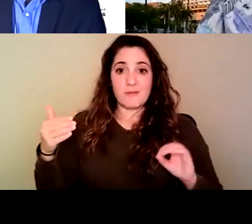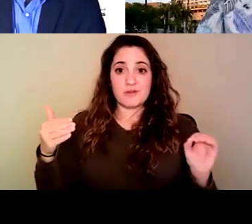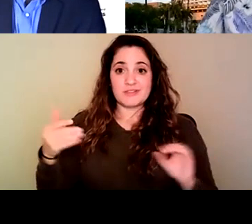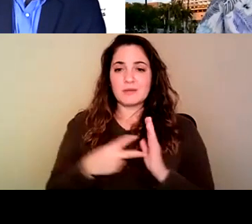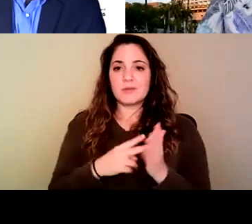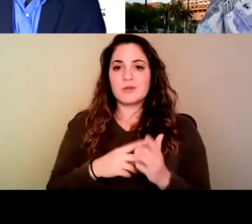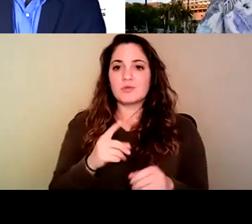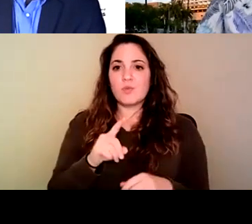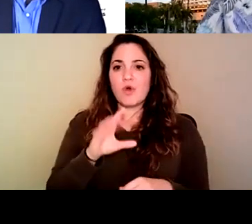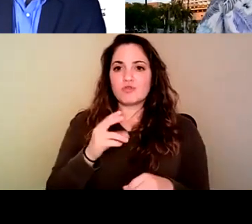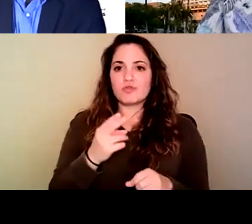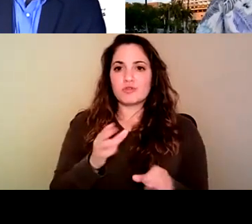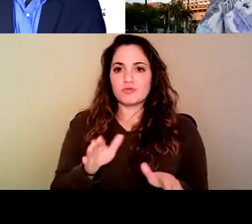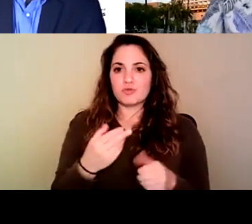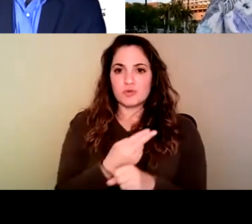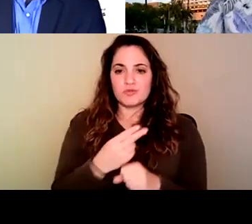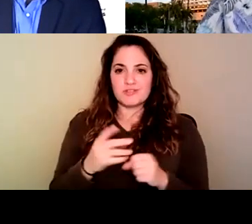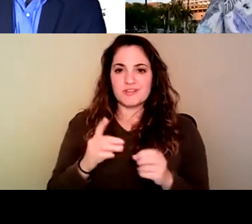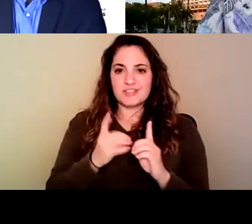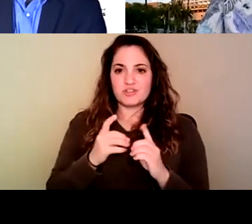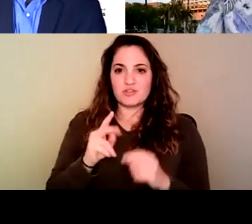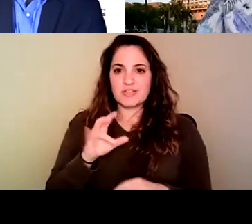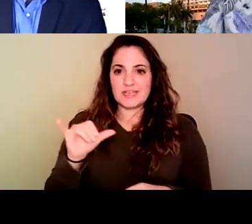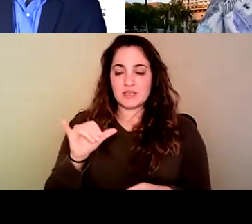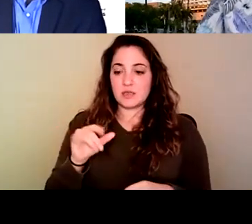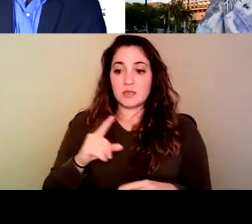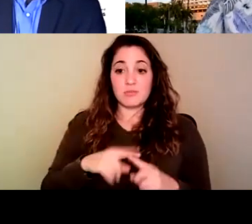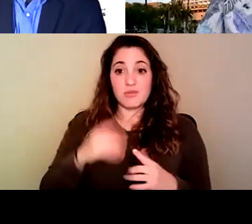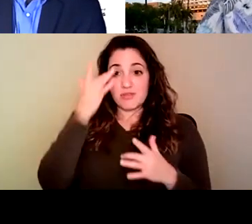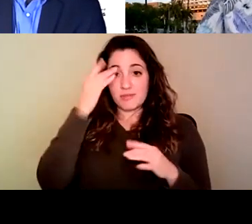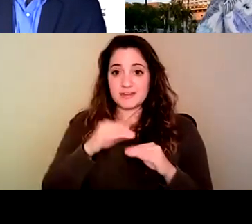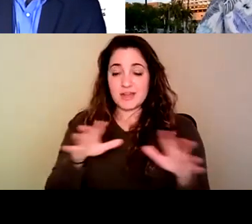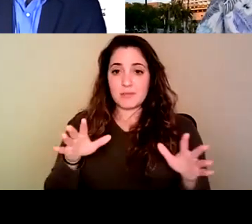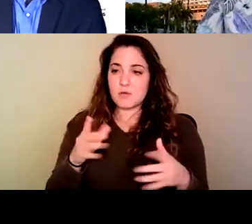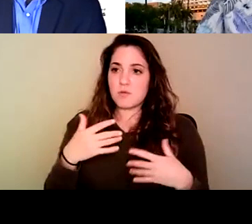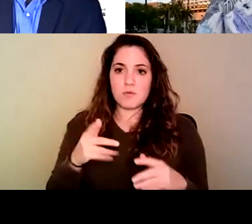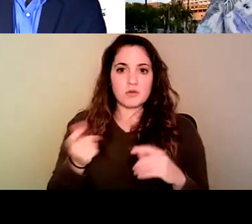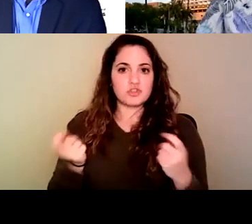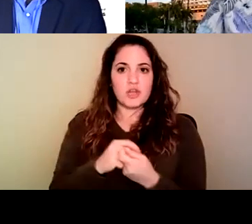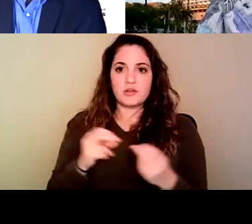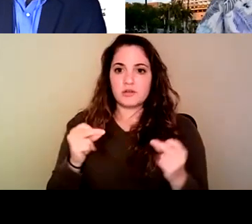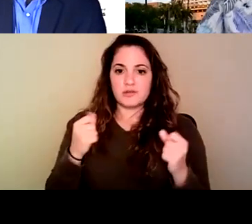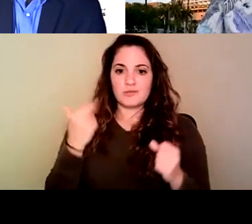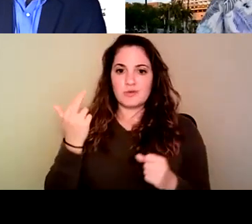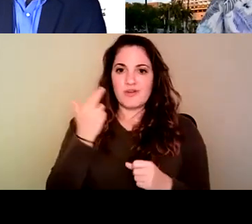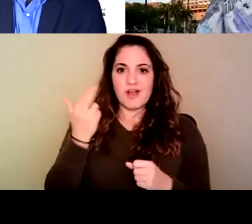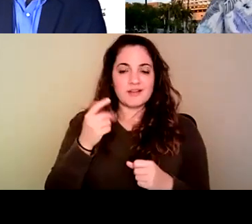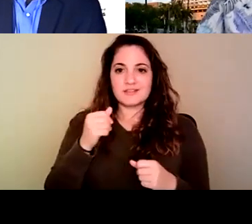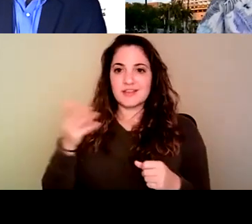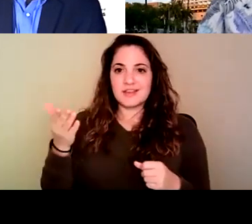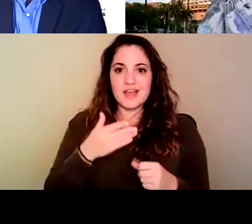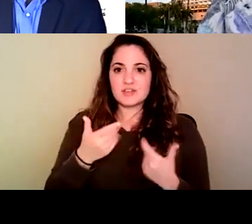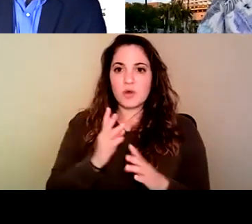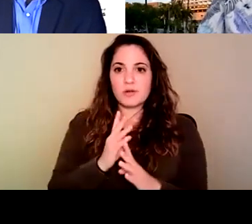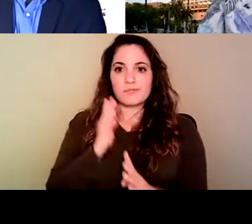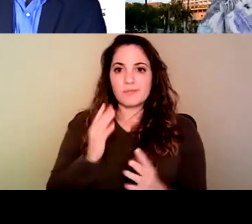key. But the pandemic caused an immediate shift. You know, we realized that guests would not want to stand in line to check in,